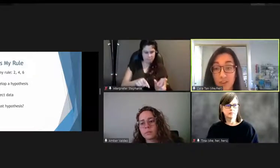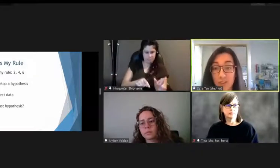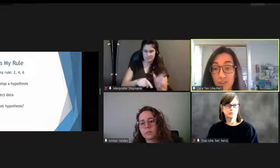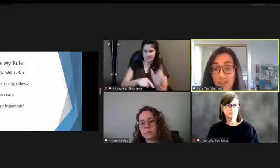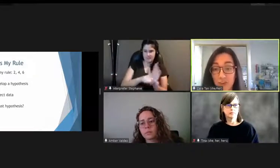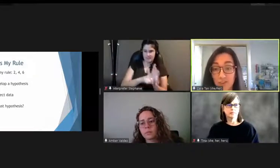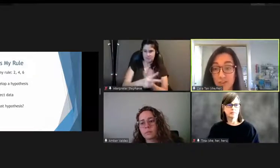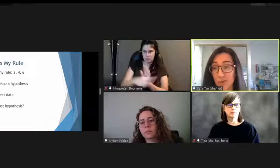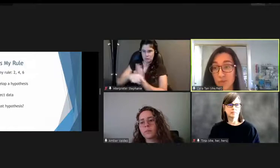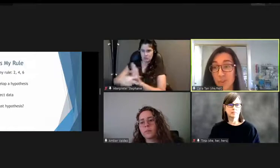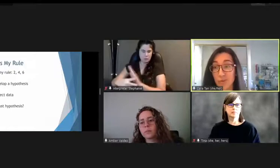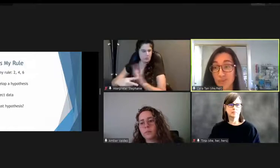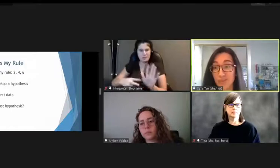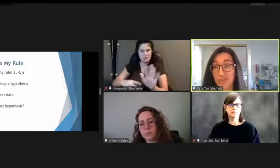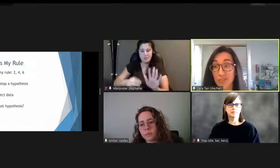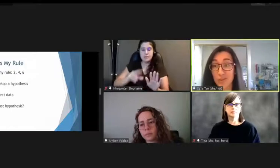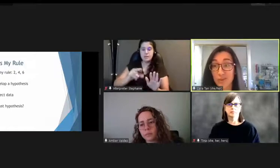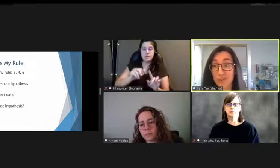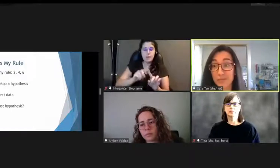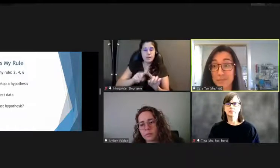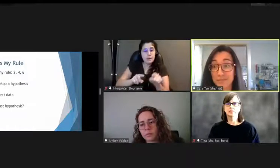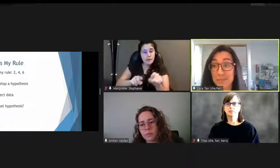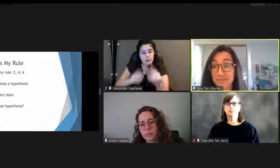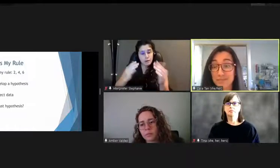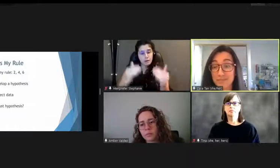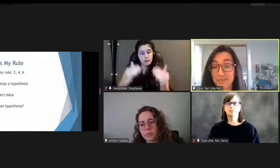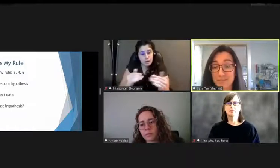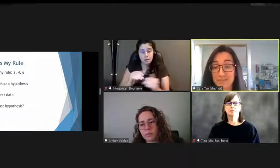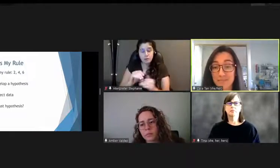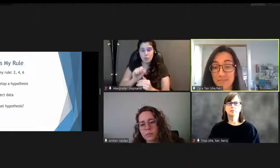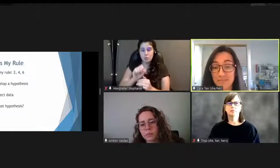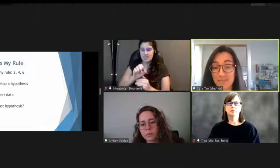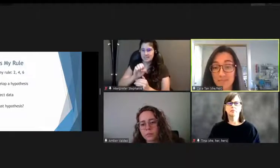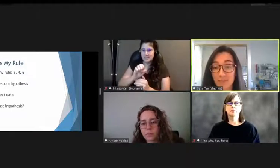So it does have something to do with the sequencing of the numbers.